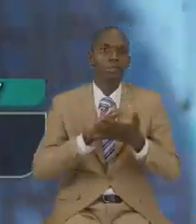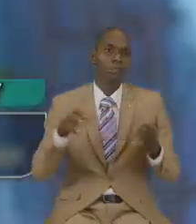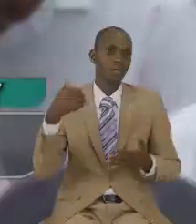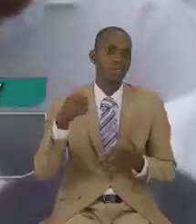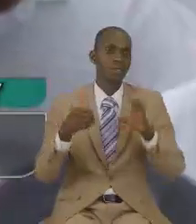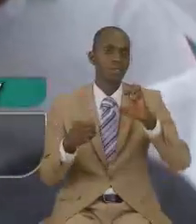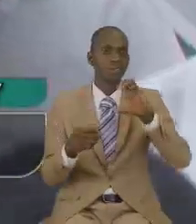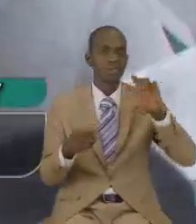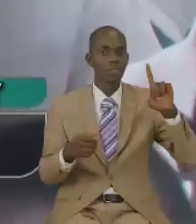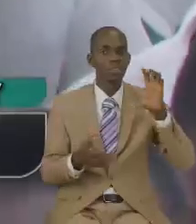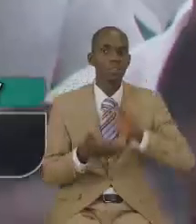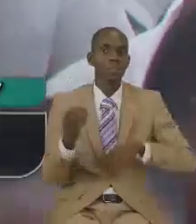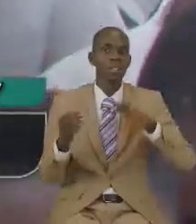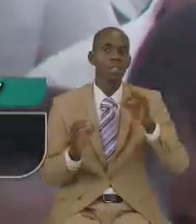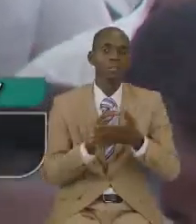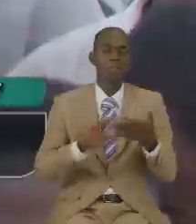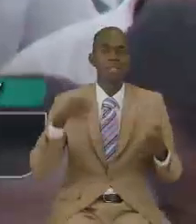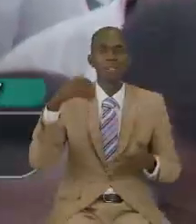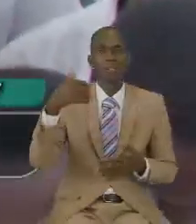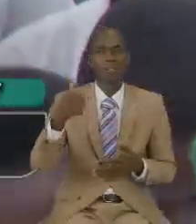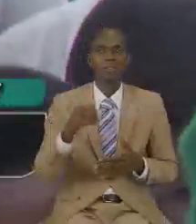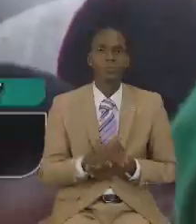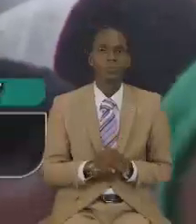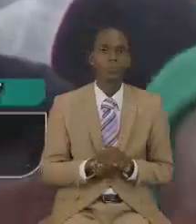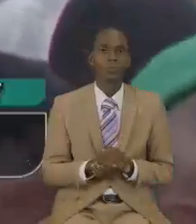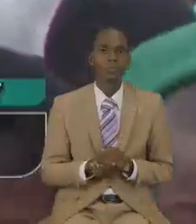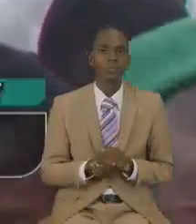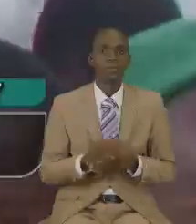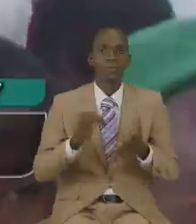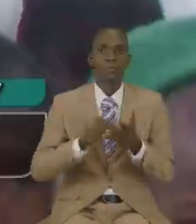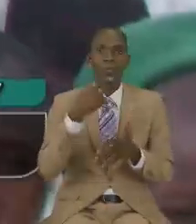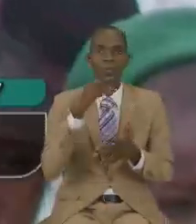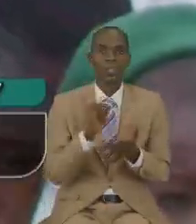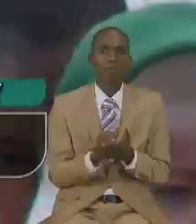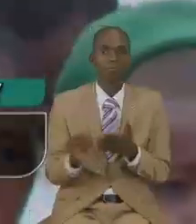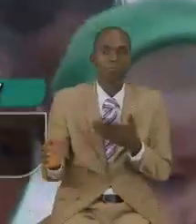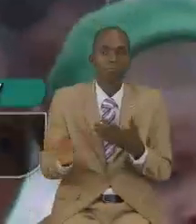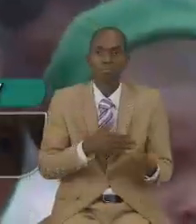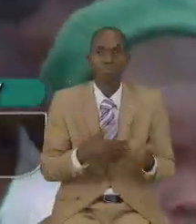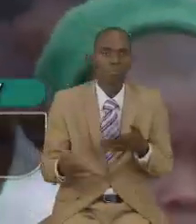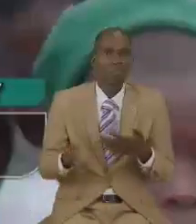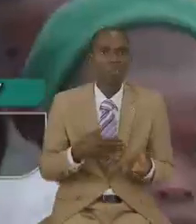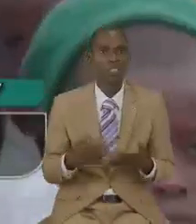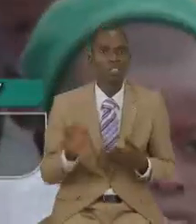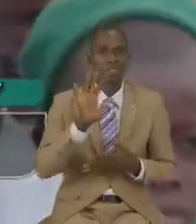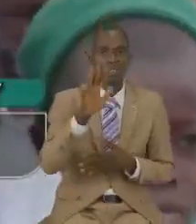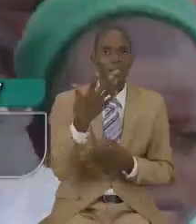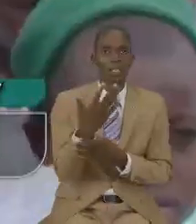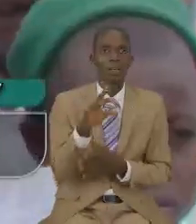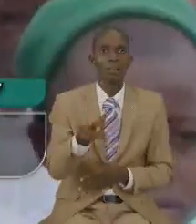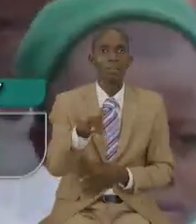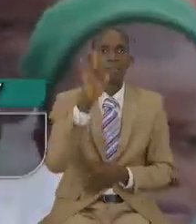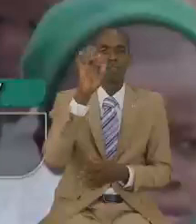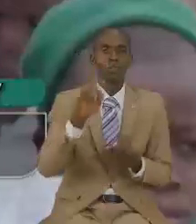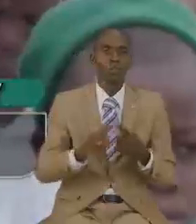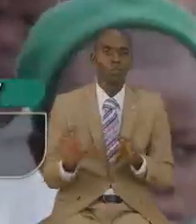chapter 9. We're looking at verse 10. It says, whatsoever thy hand findeth